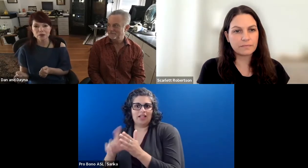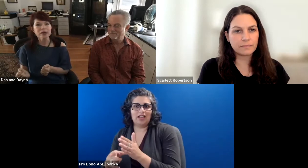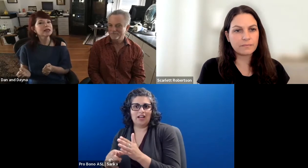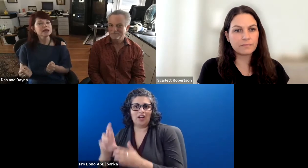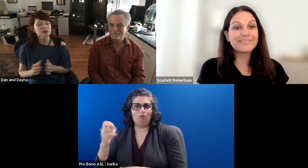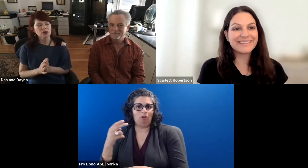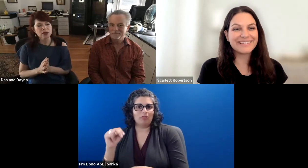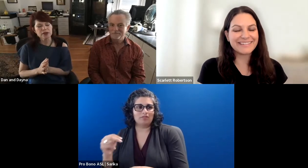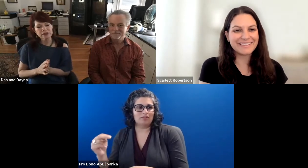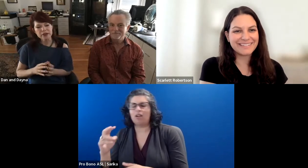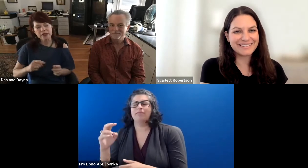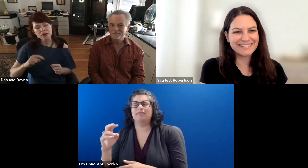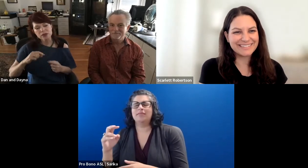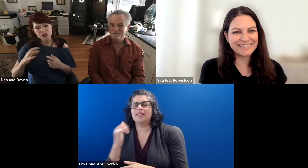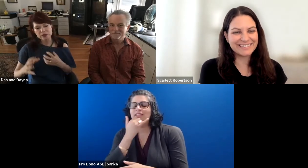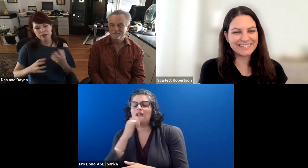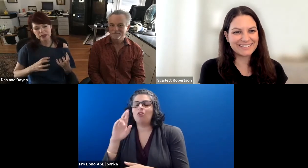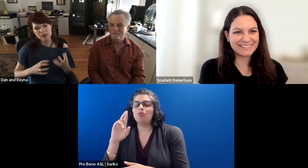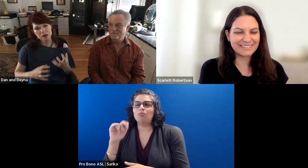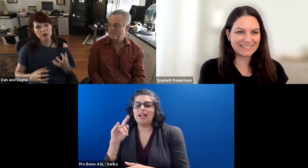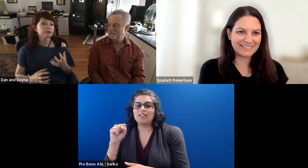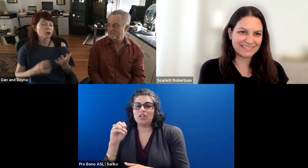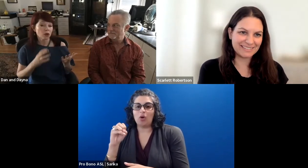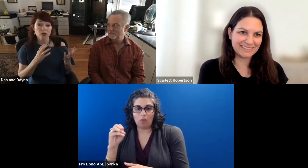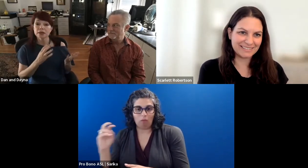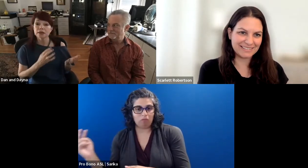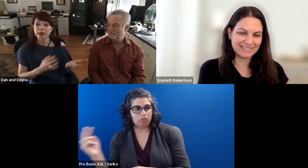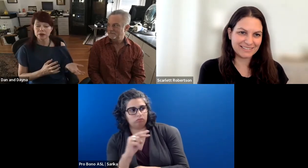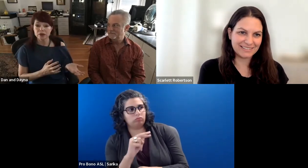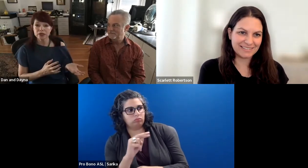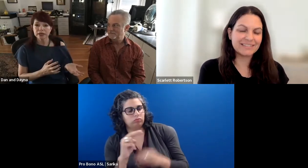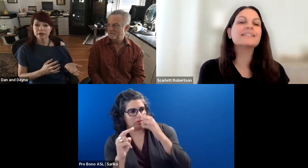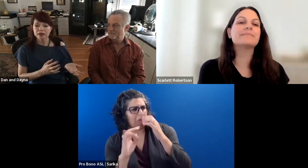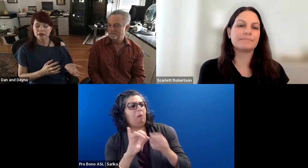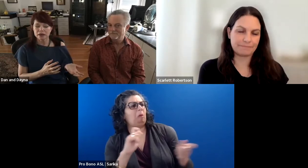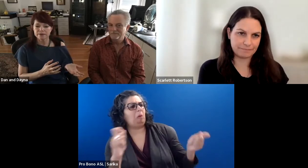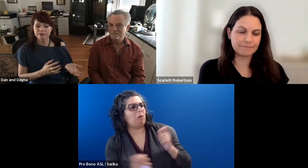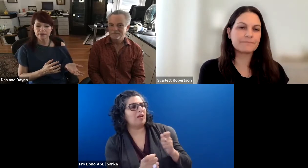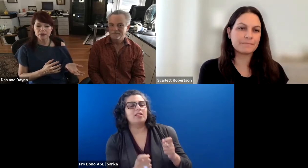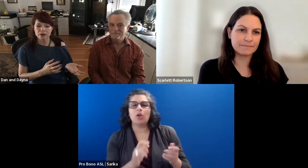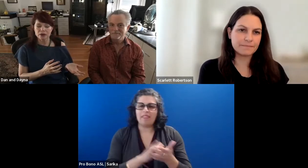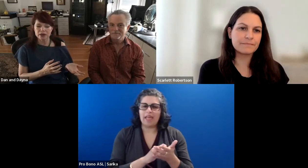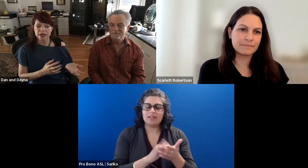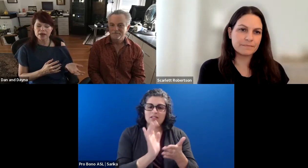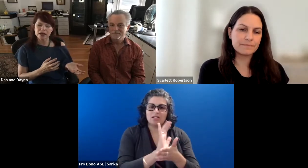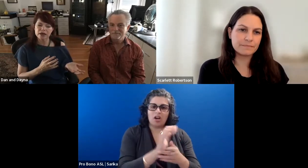Testament anymore." So I think the fact that it was a shape-shifting song for Leonard, and